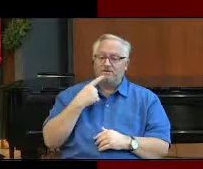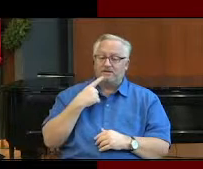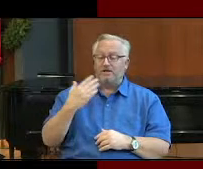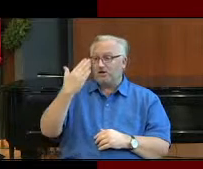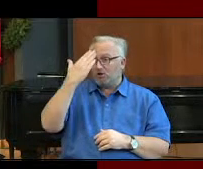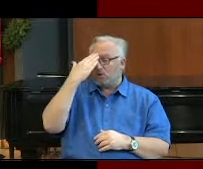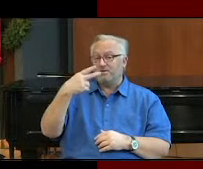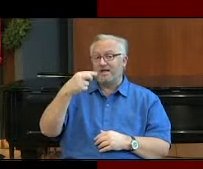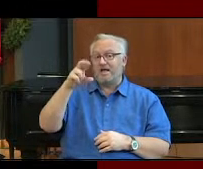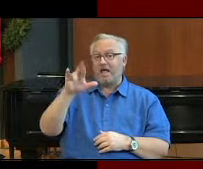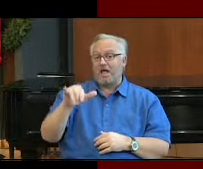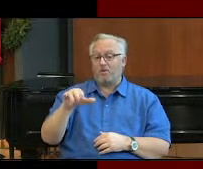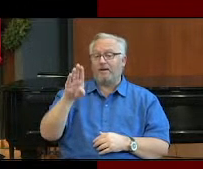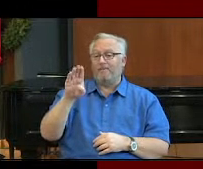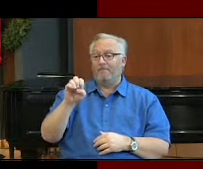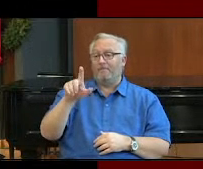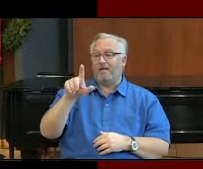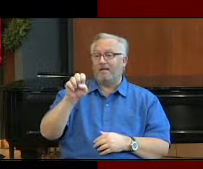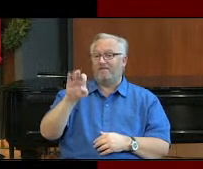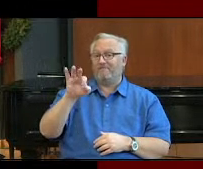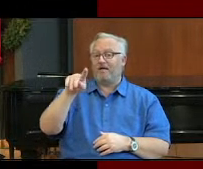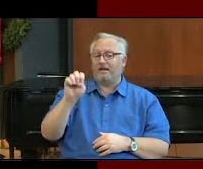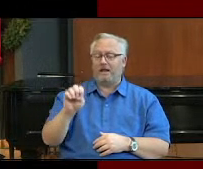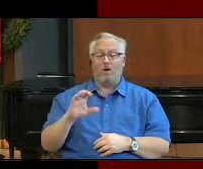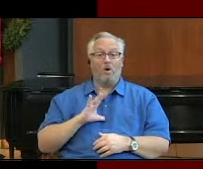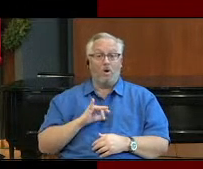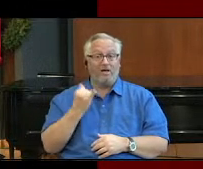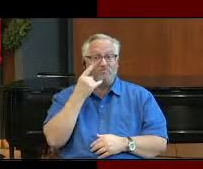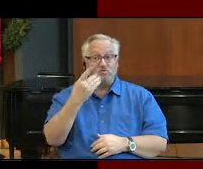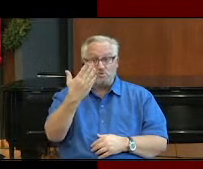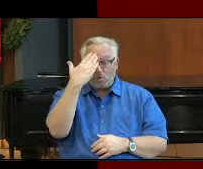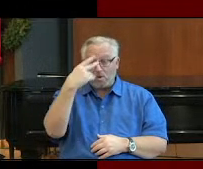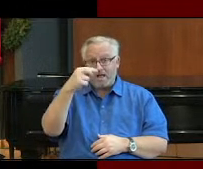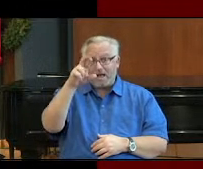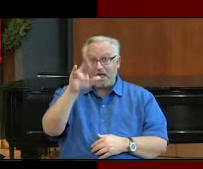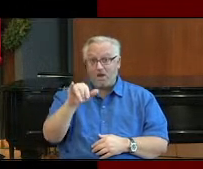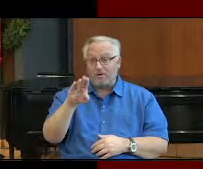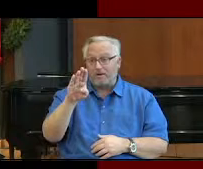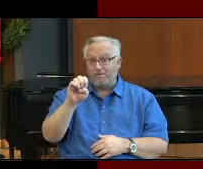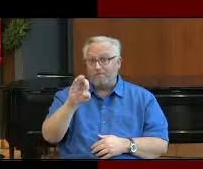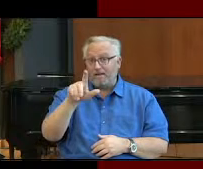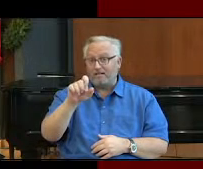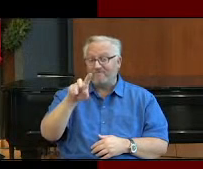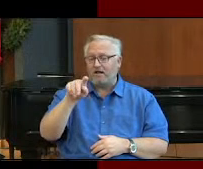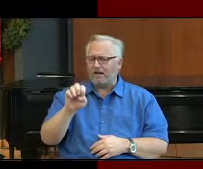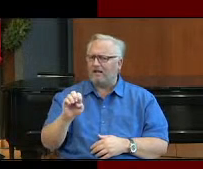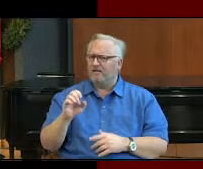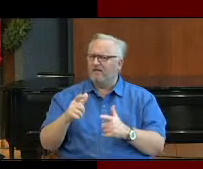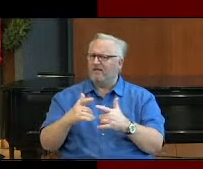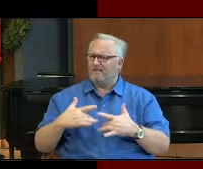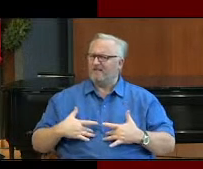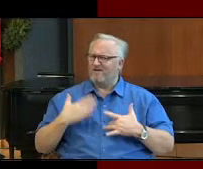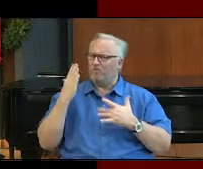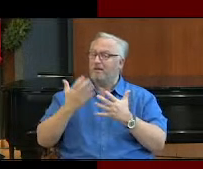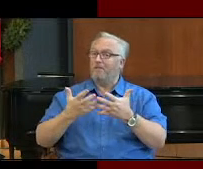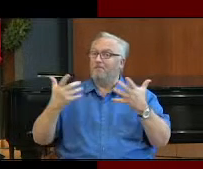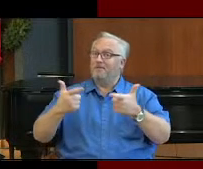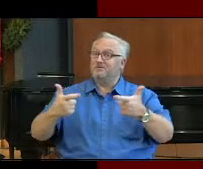Harry Belafonte. I said, oh, well, if you know Harry Belafonte, we're gonna have a much bigger event. It